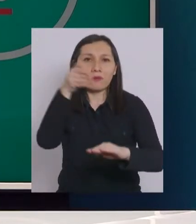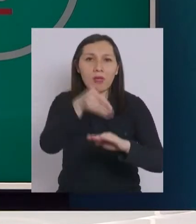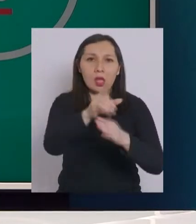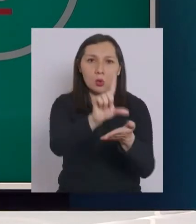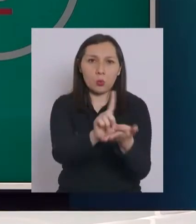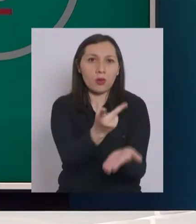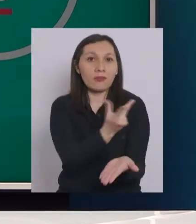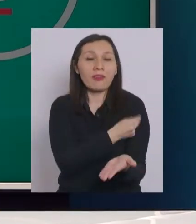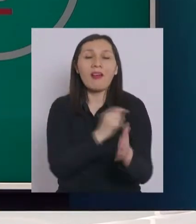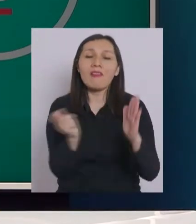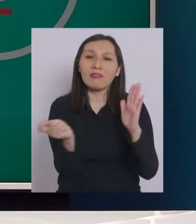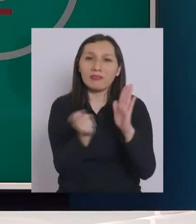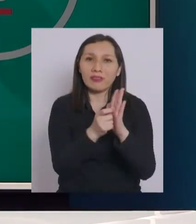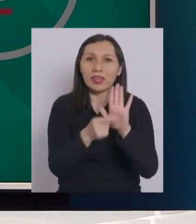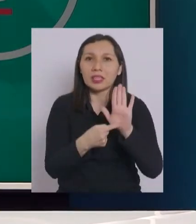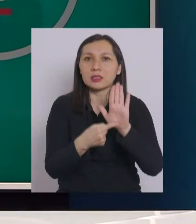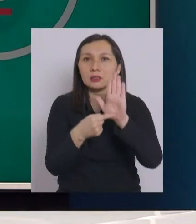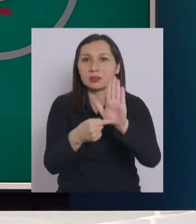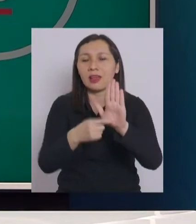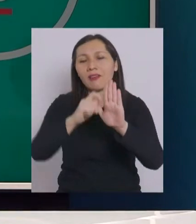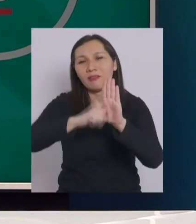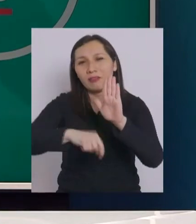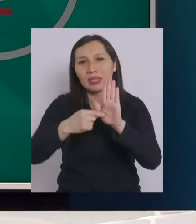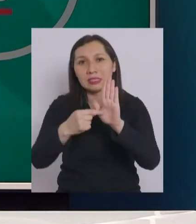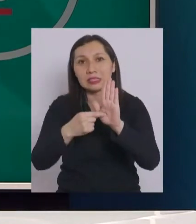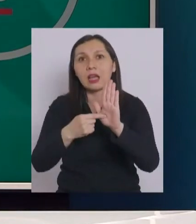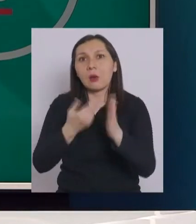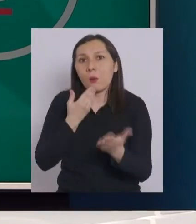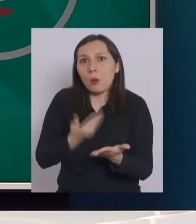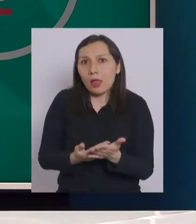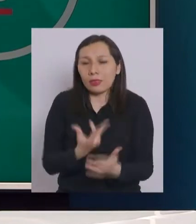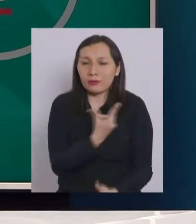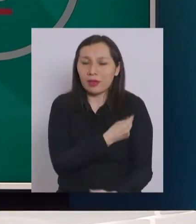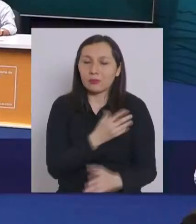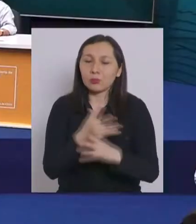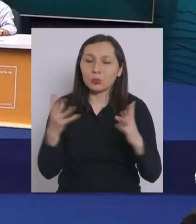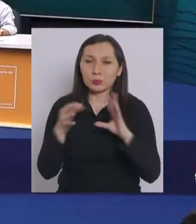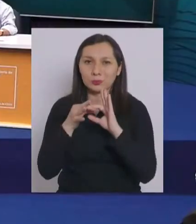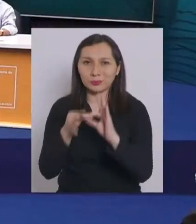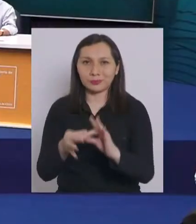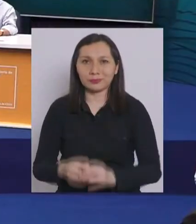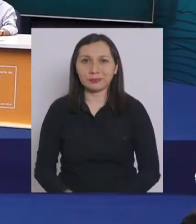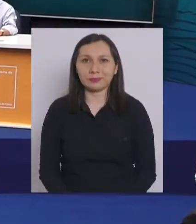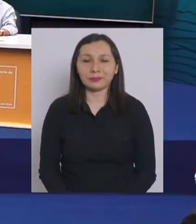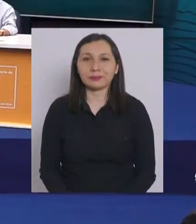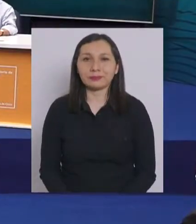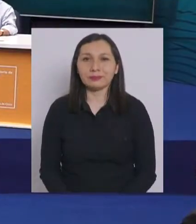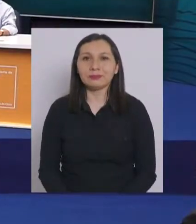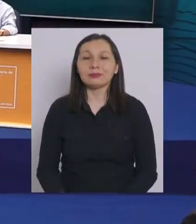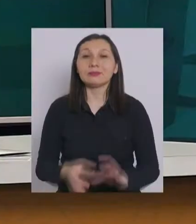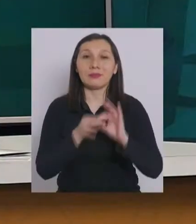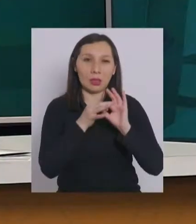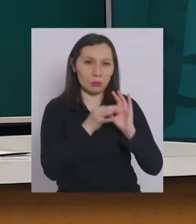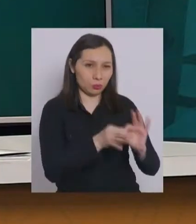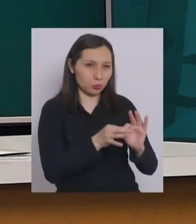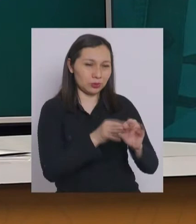to go to the vaccination centers on the dates indicated in the vaccination schedule. Thank you very